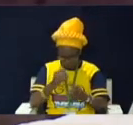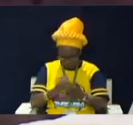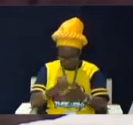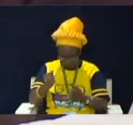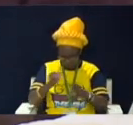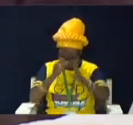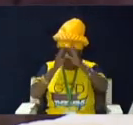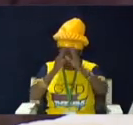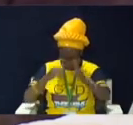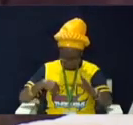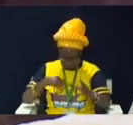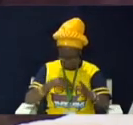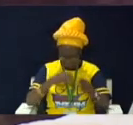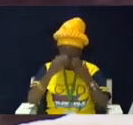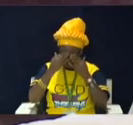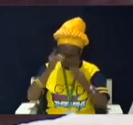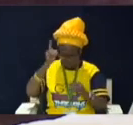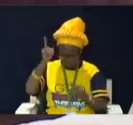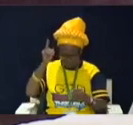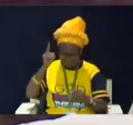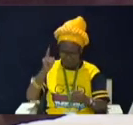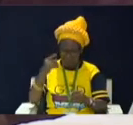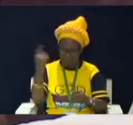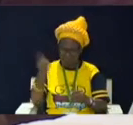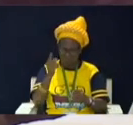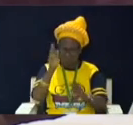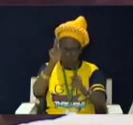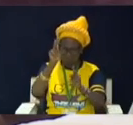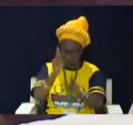Father, we know you always reserve the best in the last.